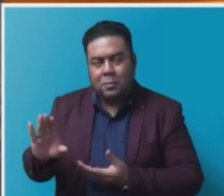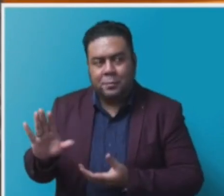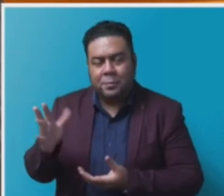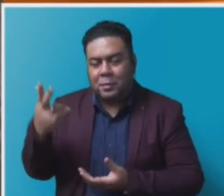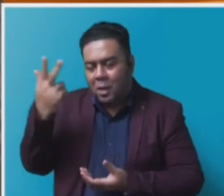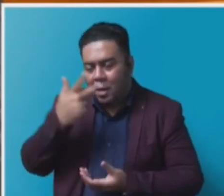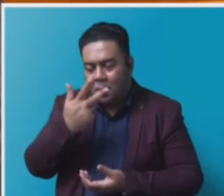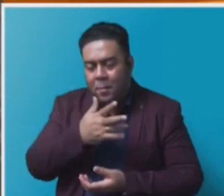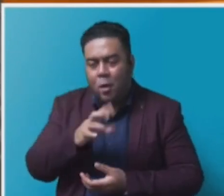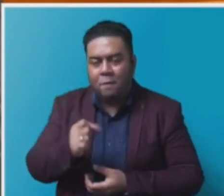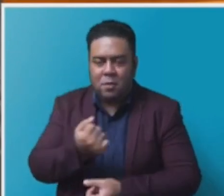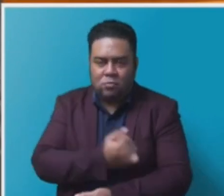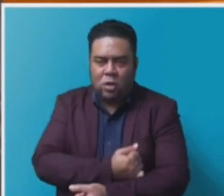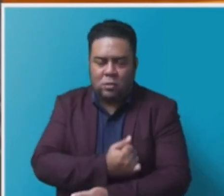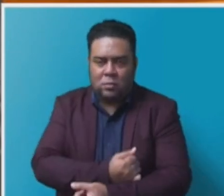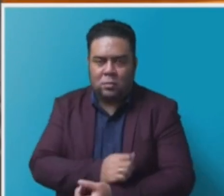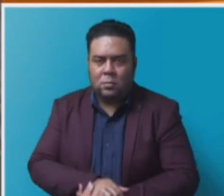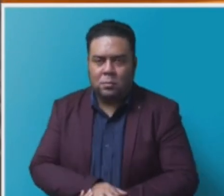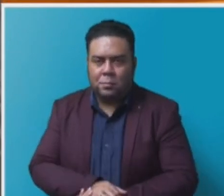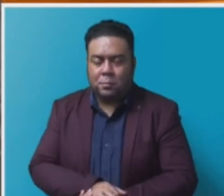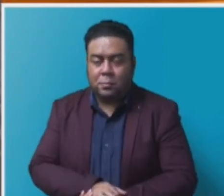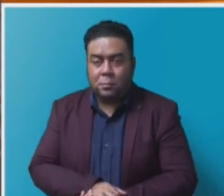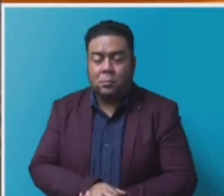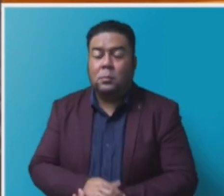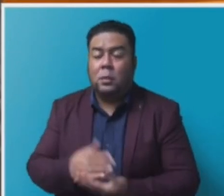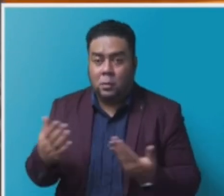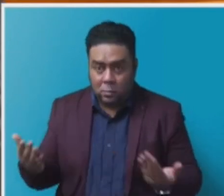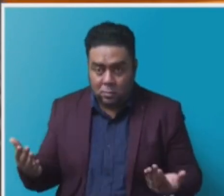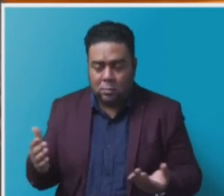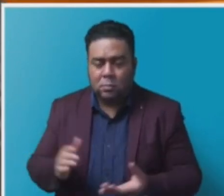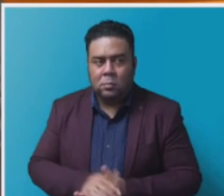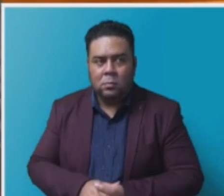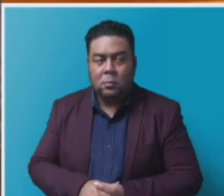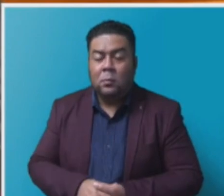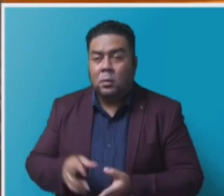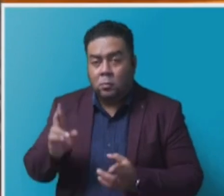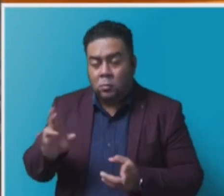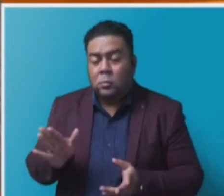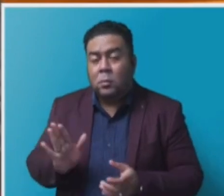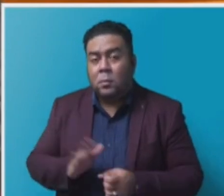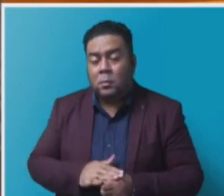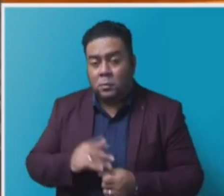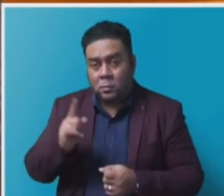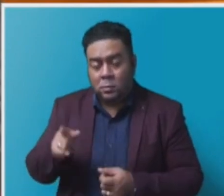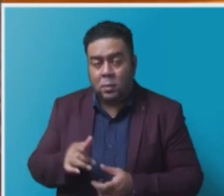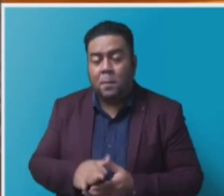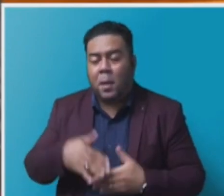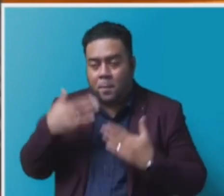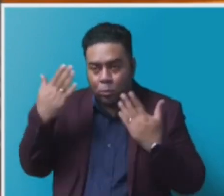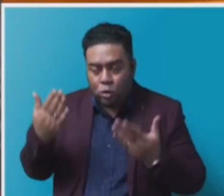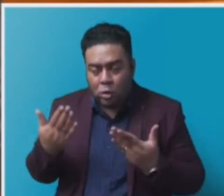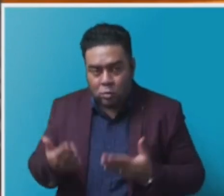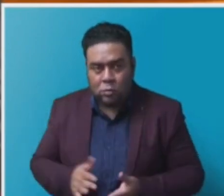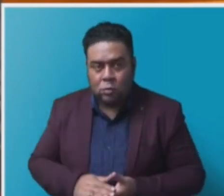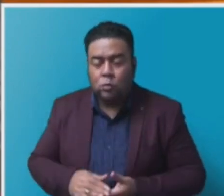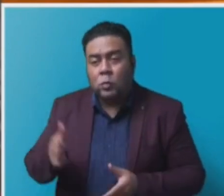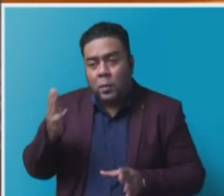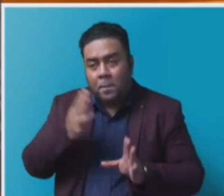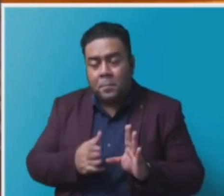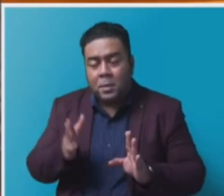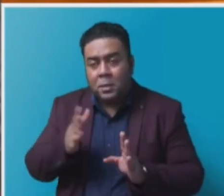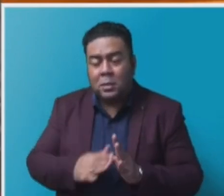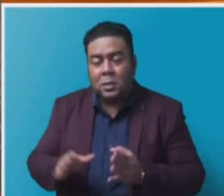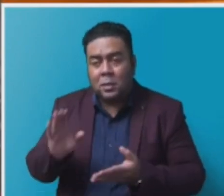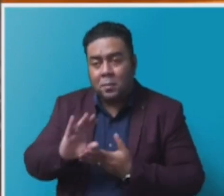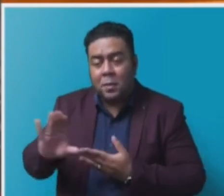harm of illicit narcotics. At this juncture, Mr. Speaker, I wish to place on record my appreciation to the media companies